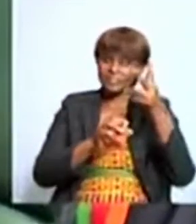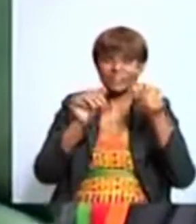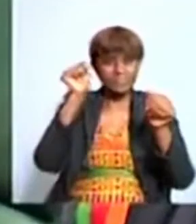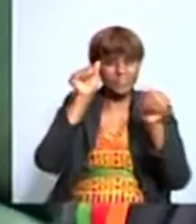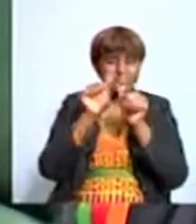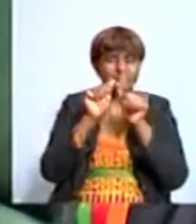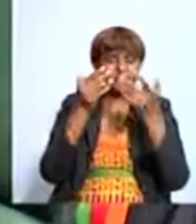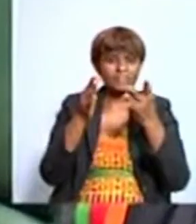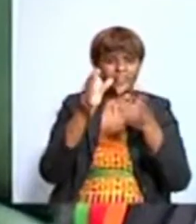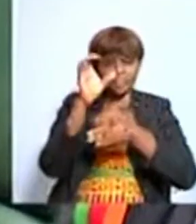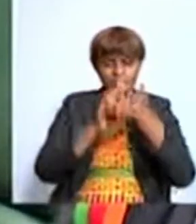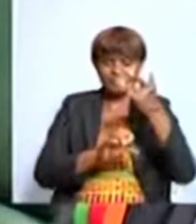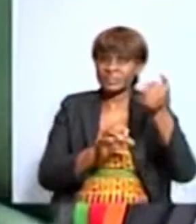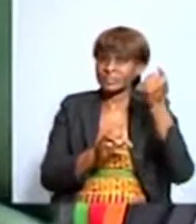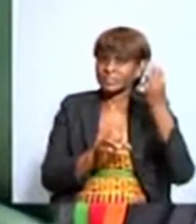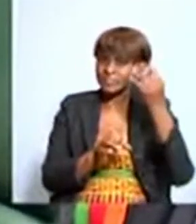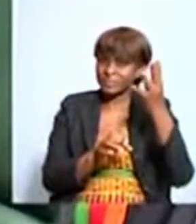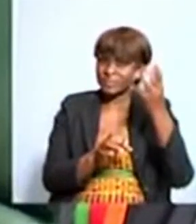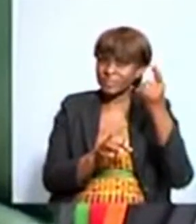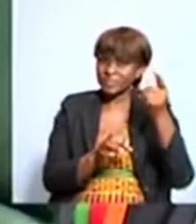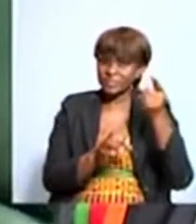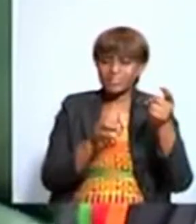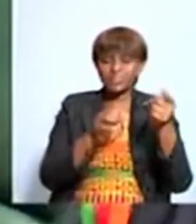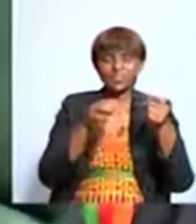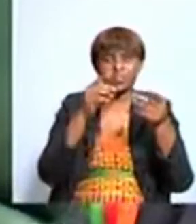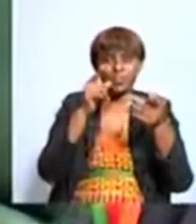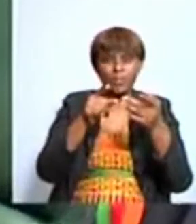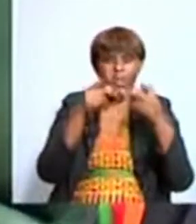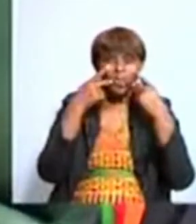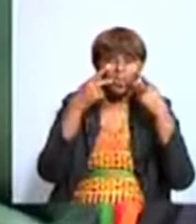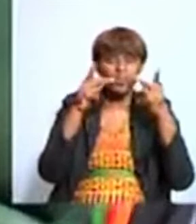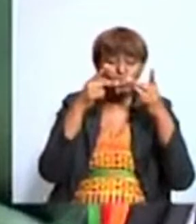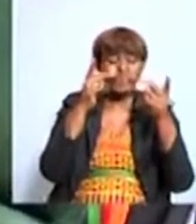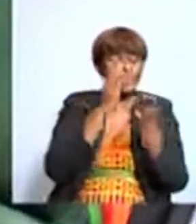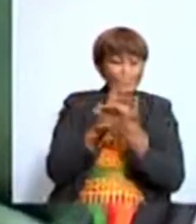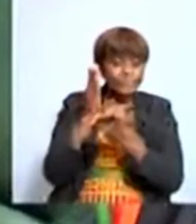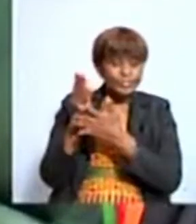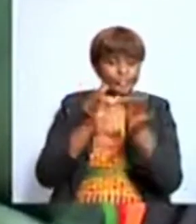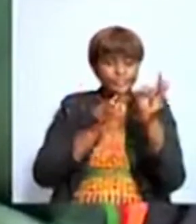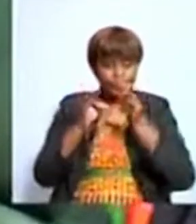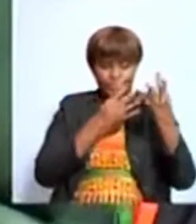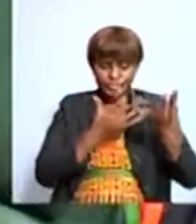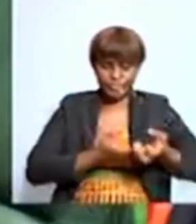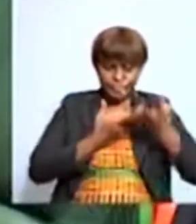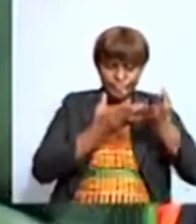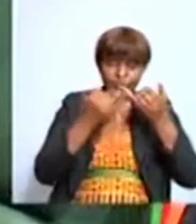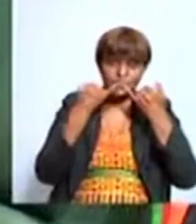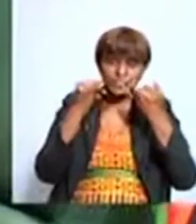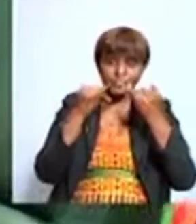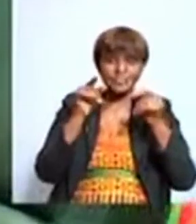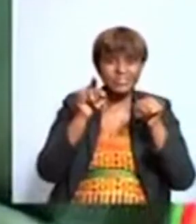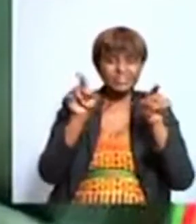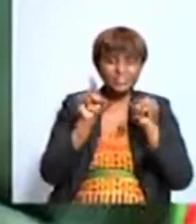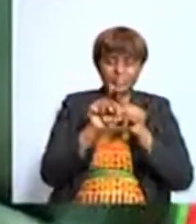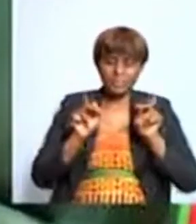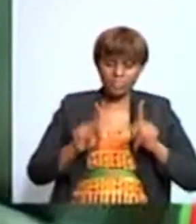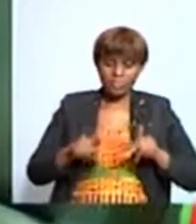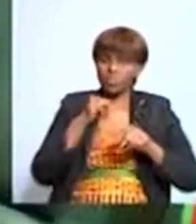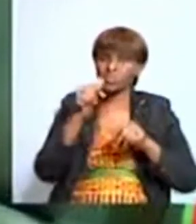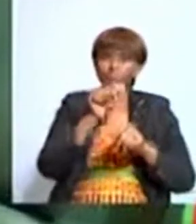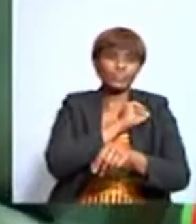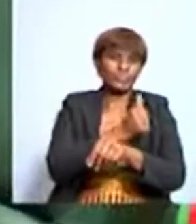to. Clause 14, prohibition of publication or disclosure of information to unauthorized